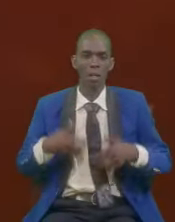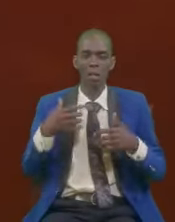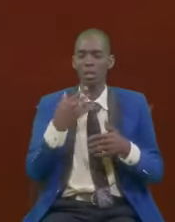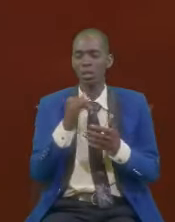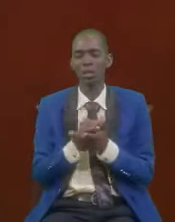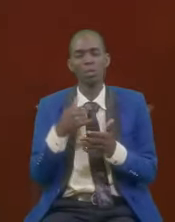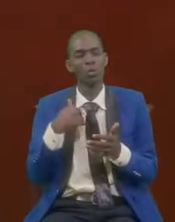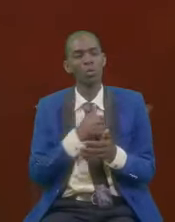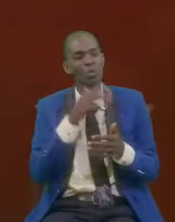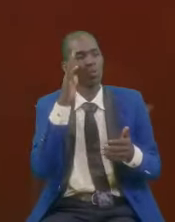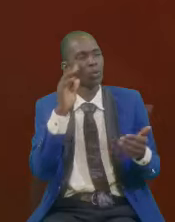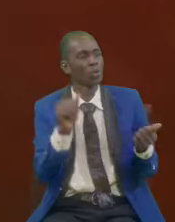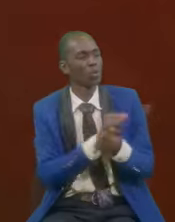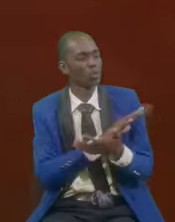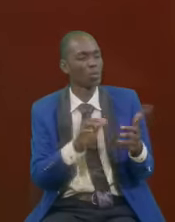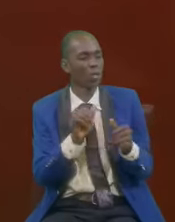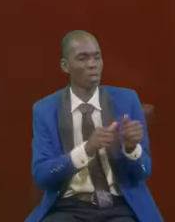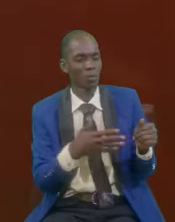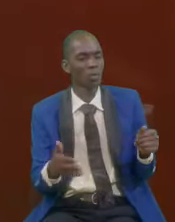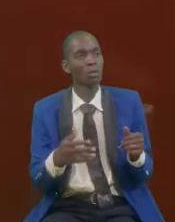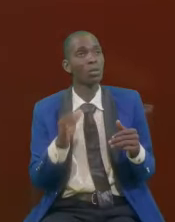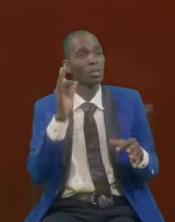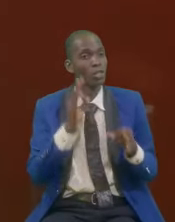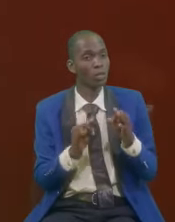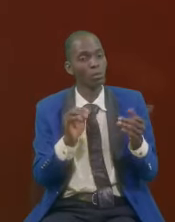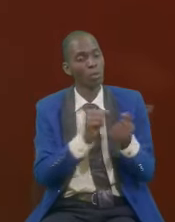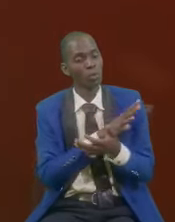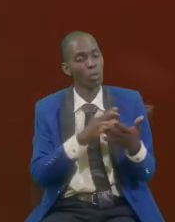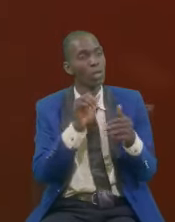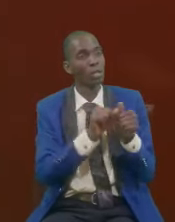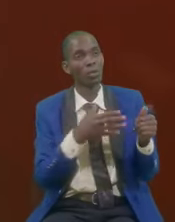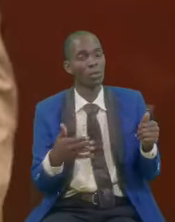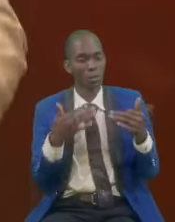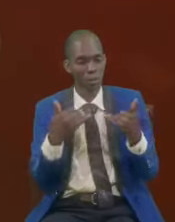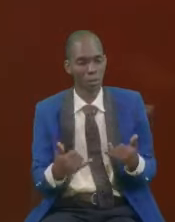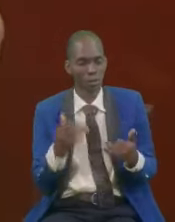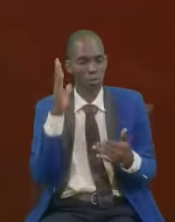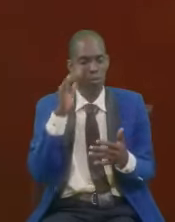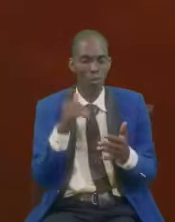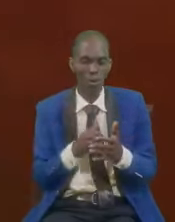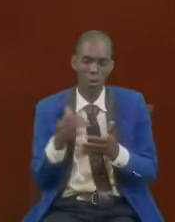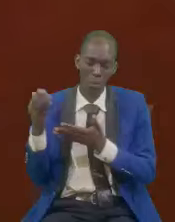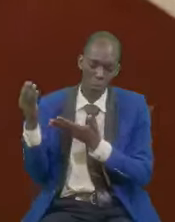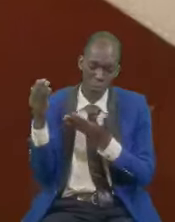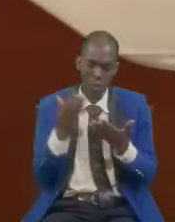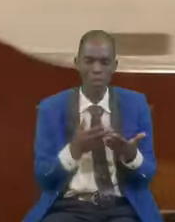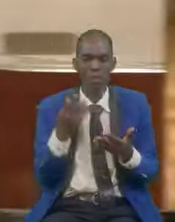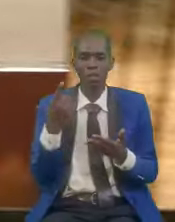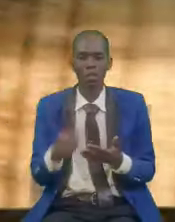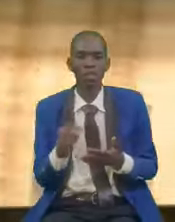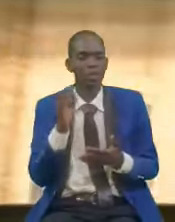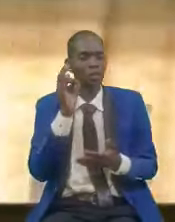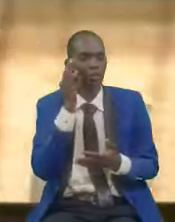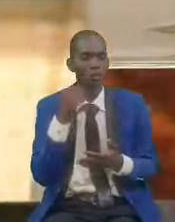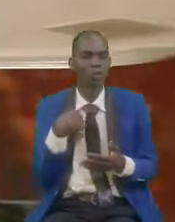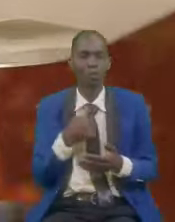if pulling everything down will bring the food we're asking for. If we're